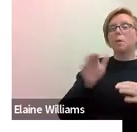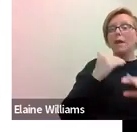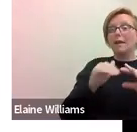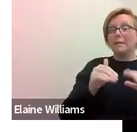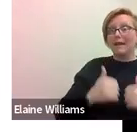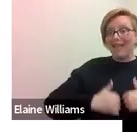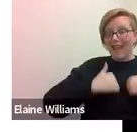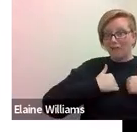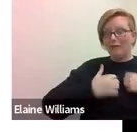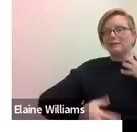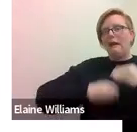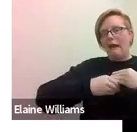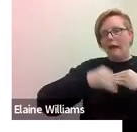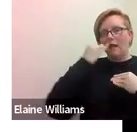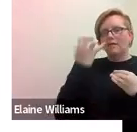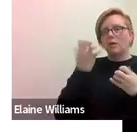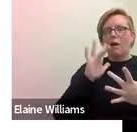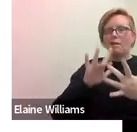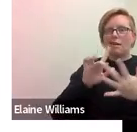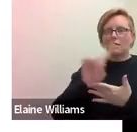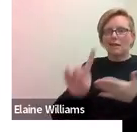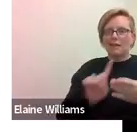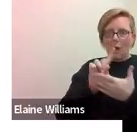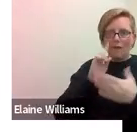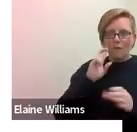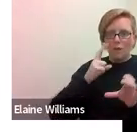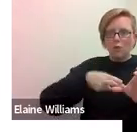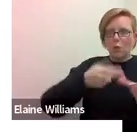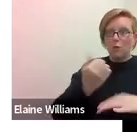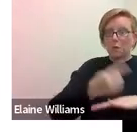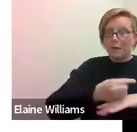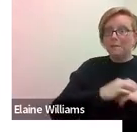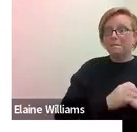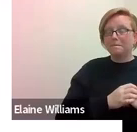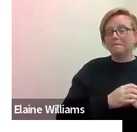to get a contact hour for being here.